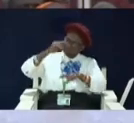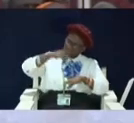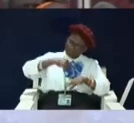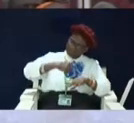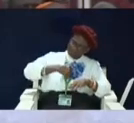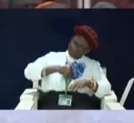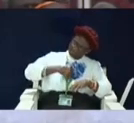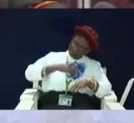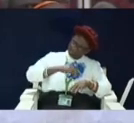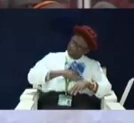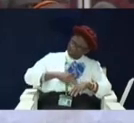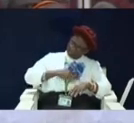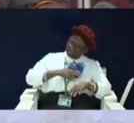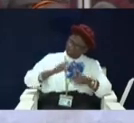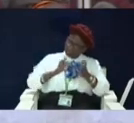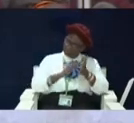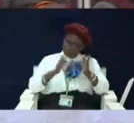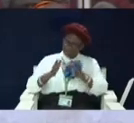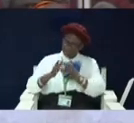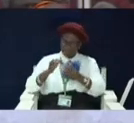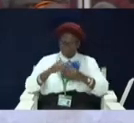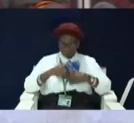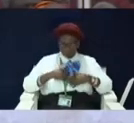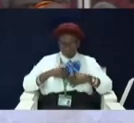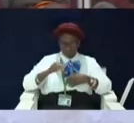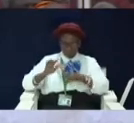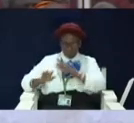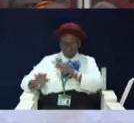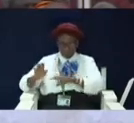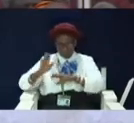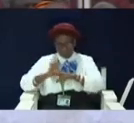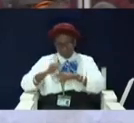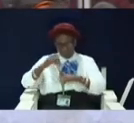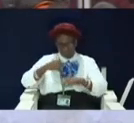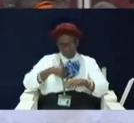Jesus, save my soul.